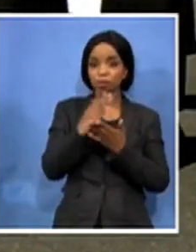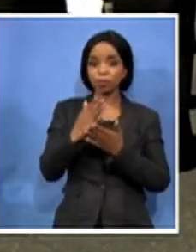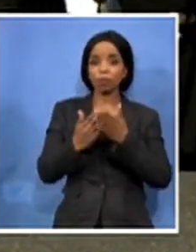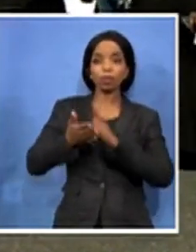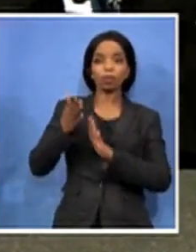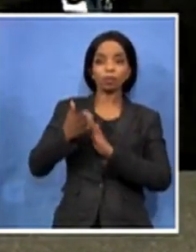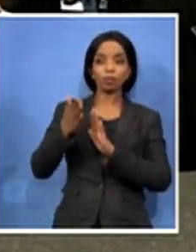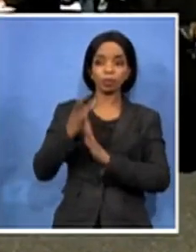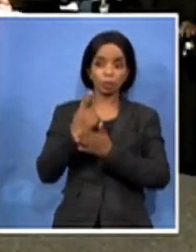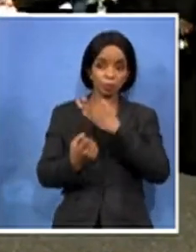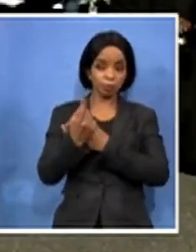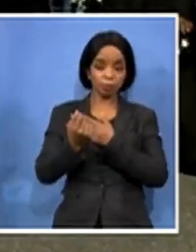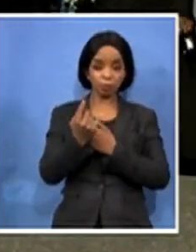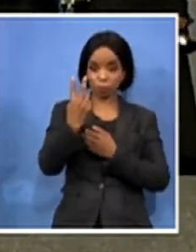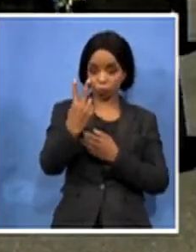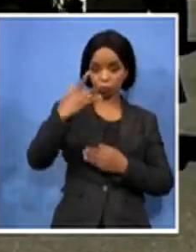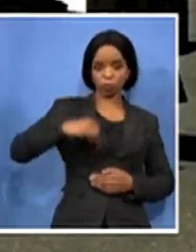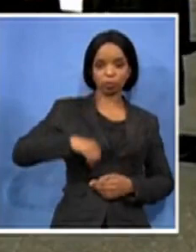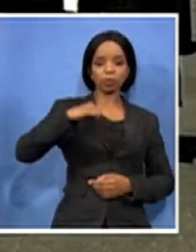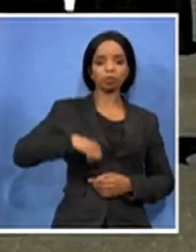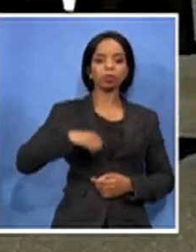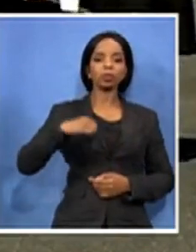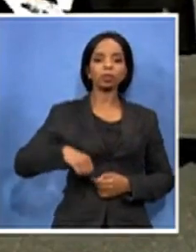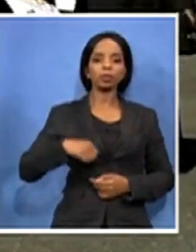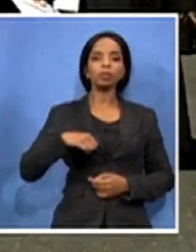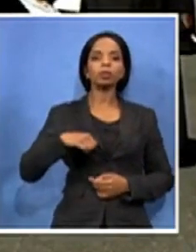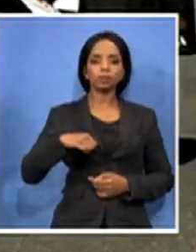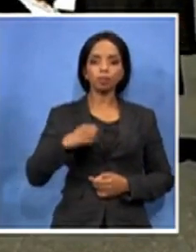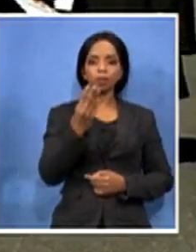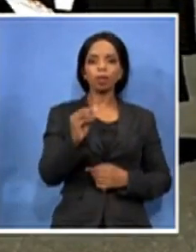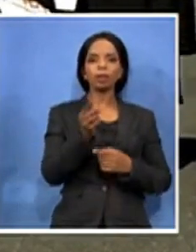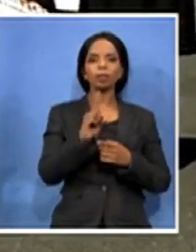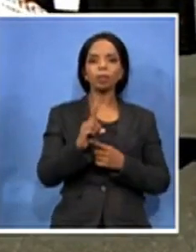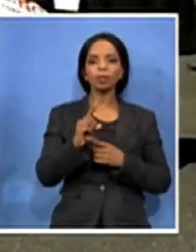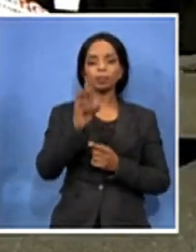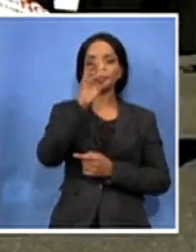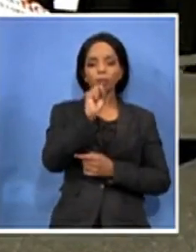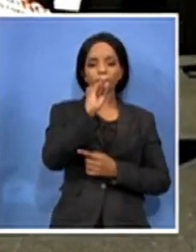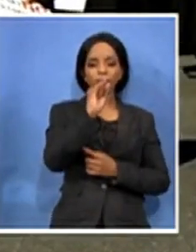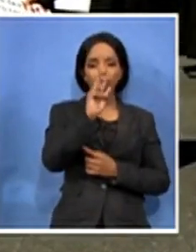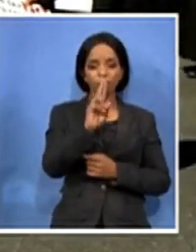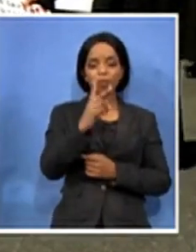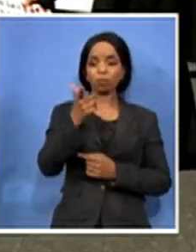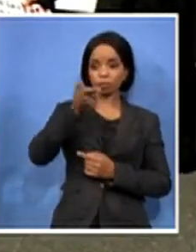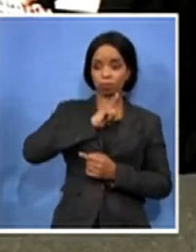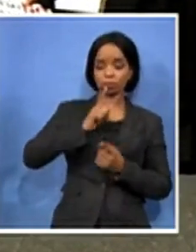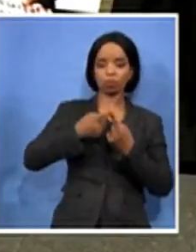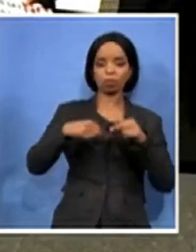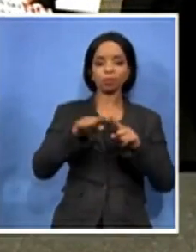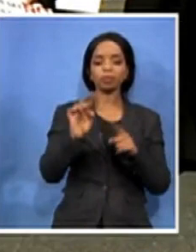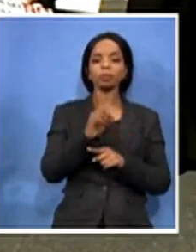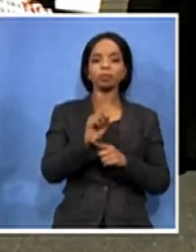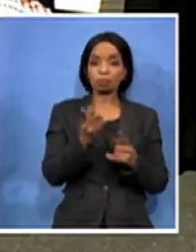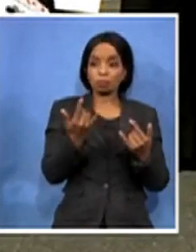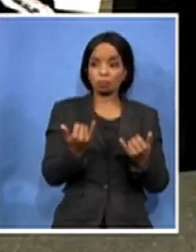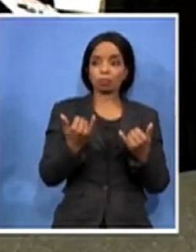to the special investigating unit, what they told us was that at this point in time, they are investigating contracts worth